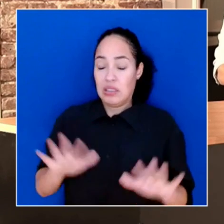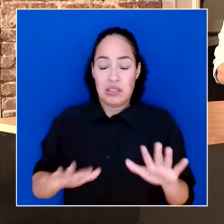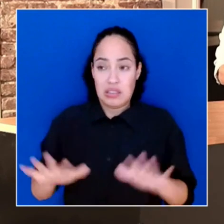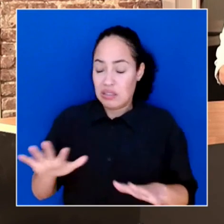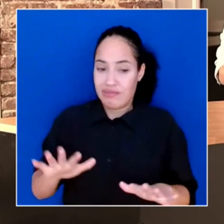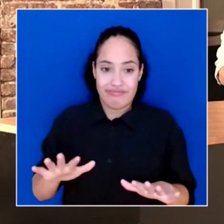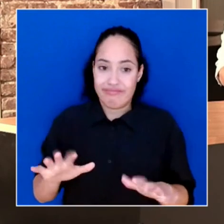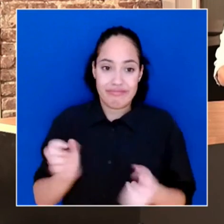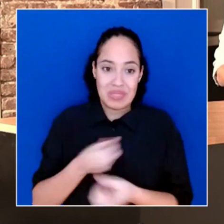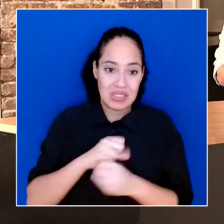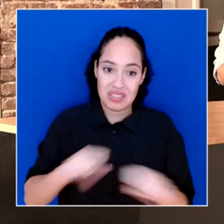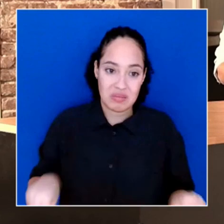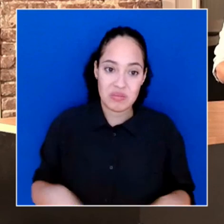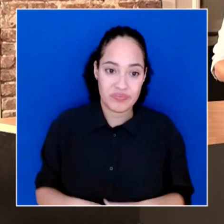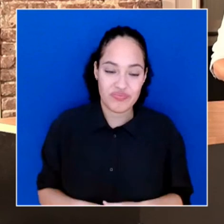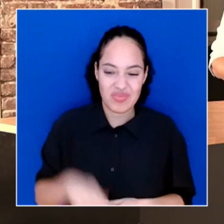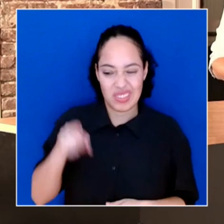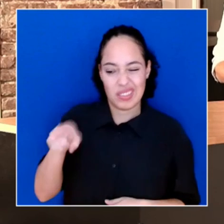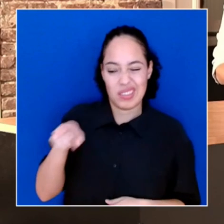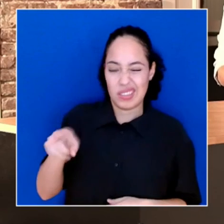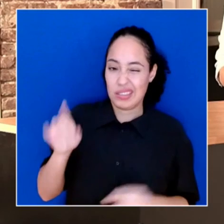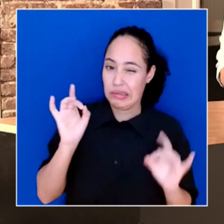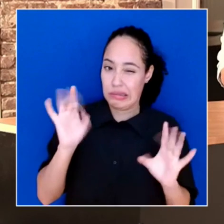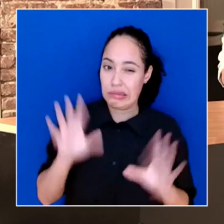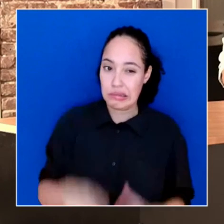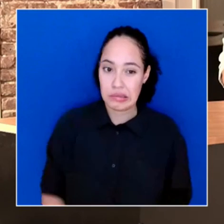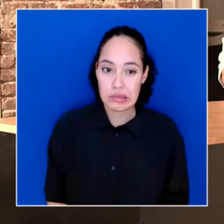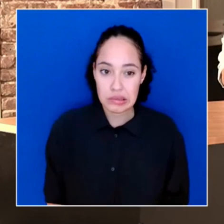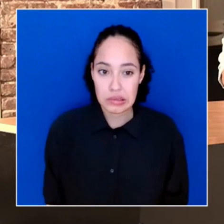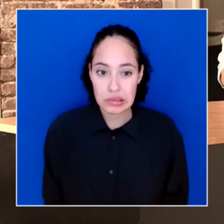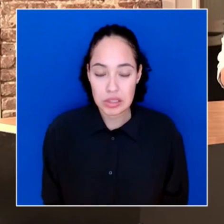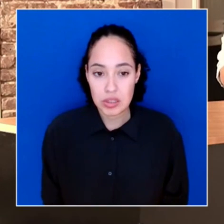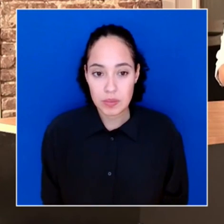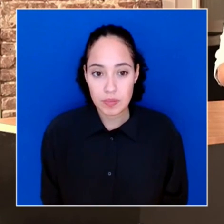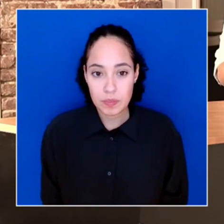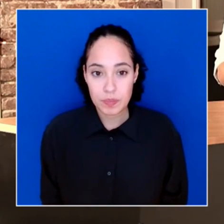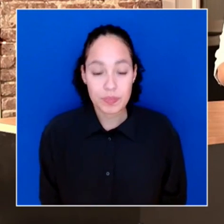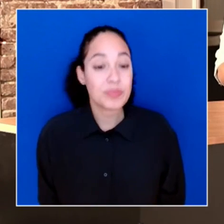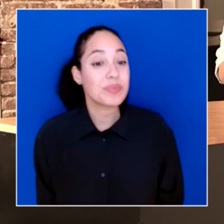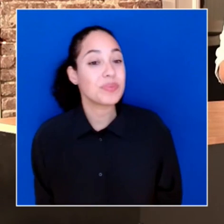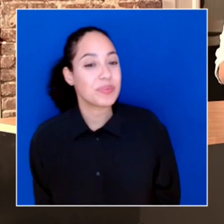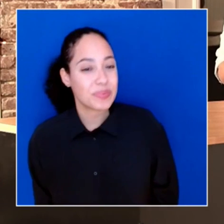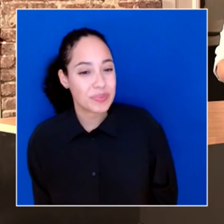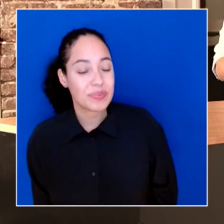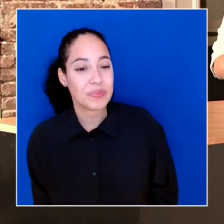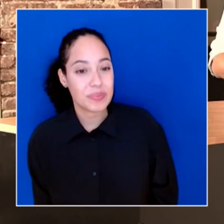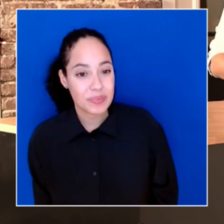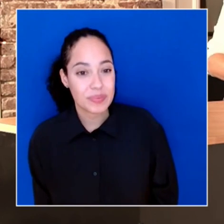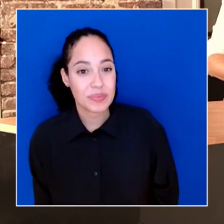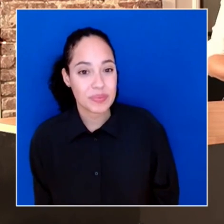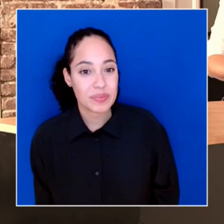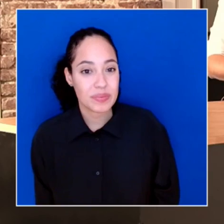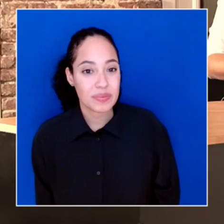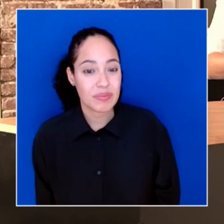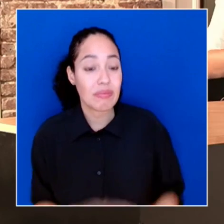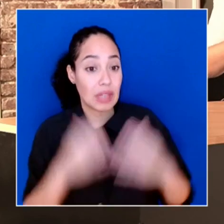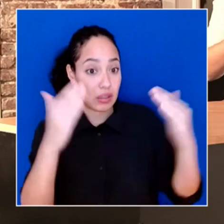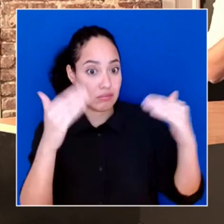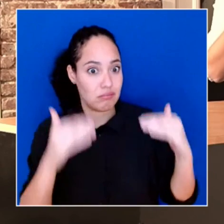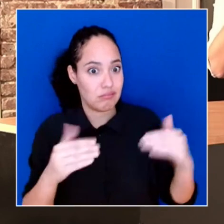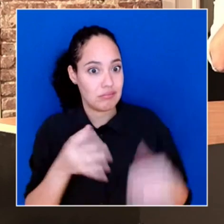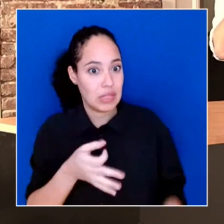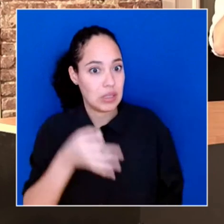So I would say that's it. Okay. And I think leading on to that one, because that is a